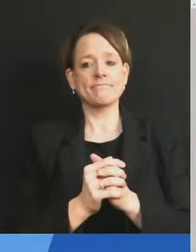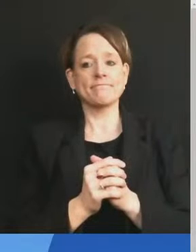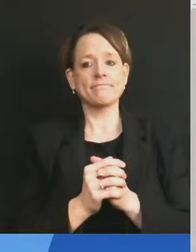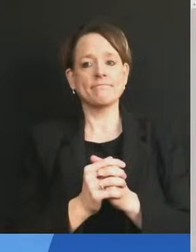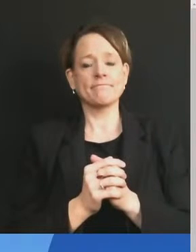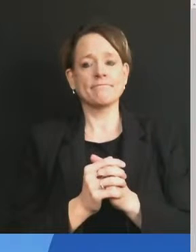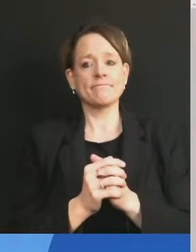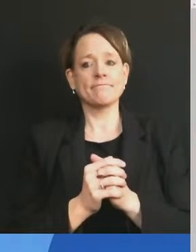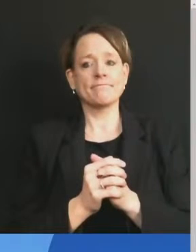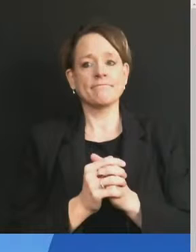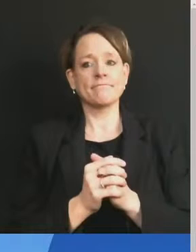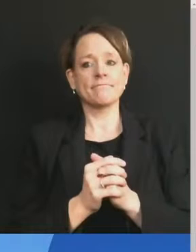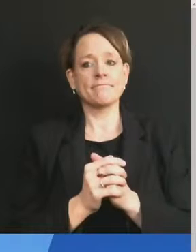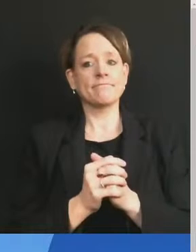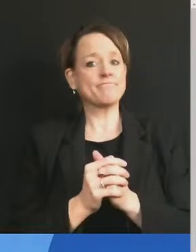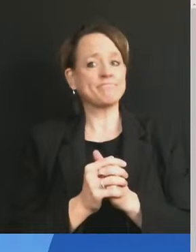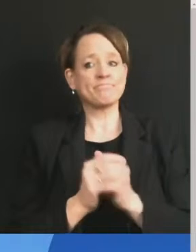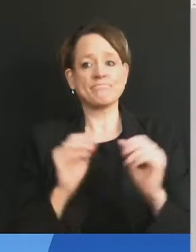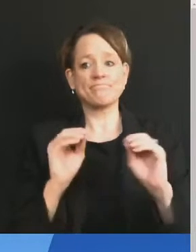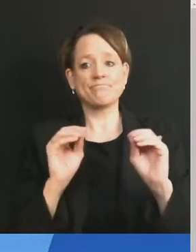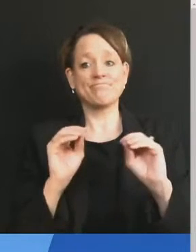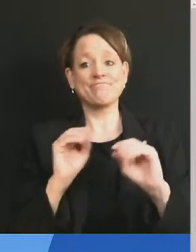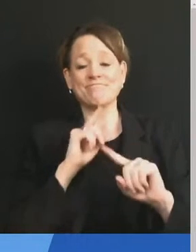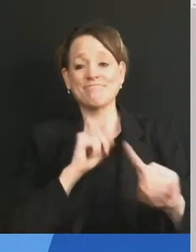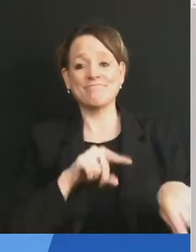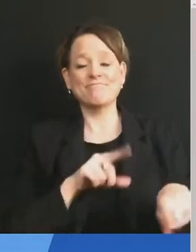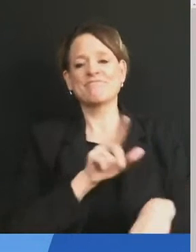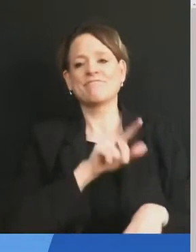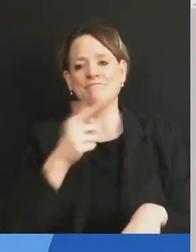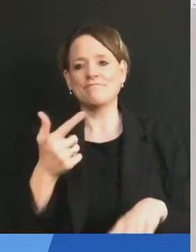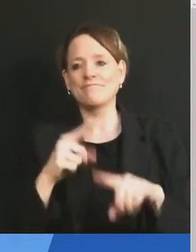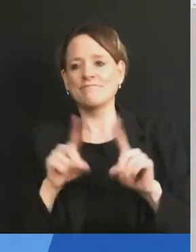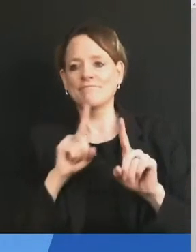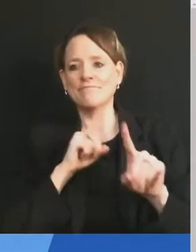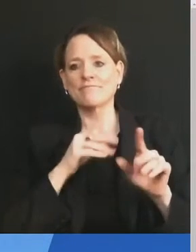And we'll move on then to Rob Sussman from WTAQ Radio in